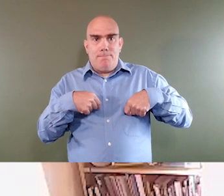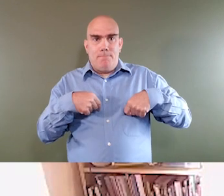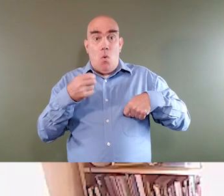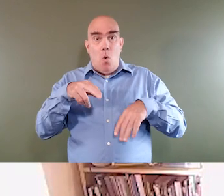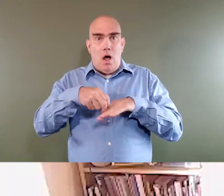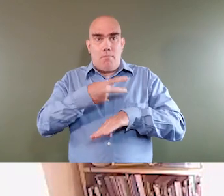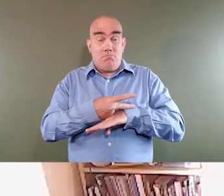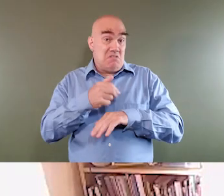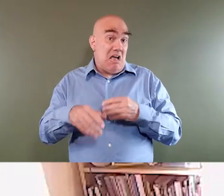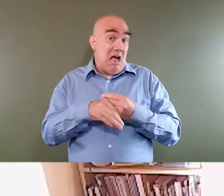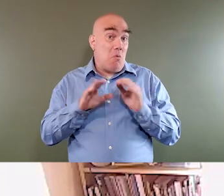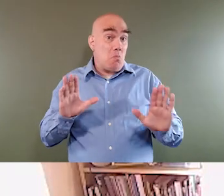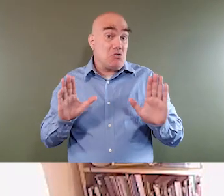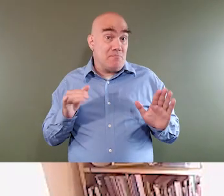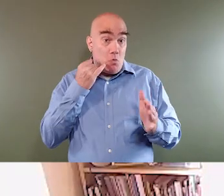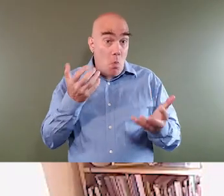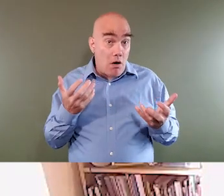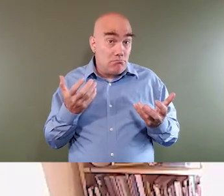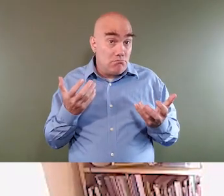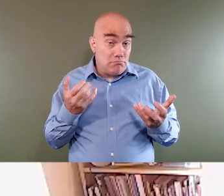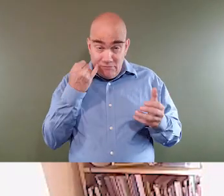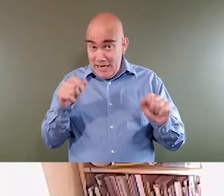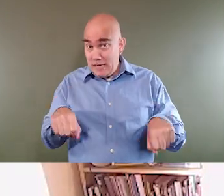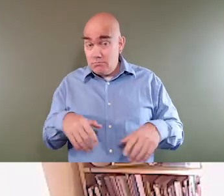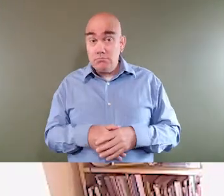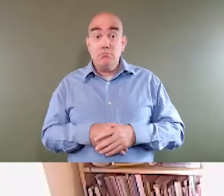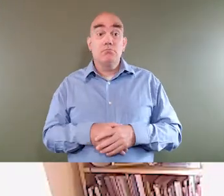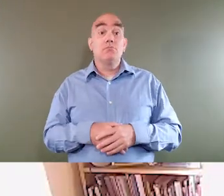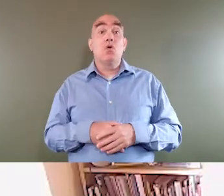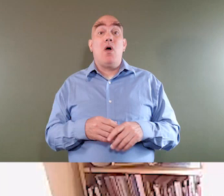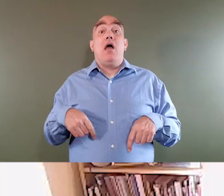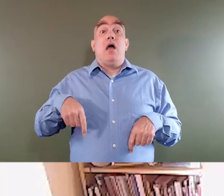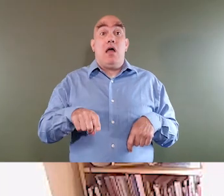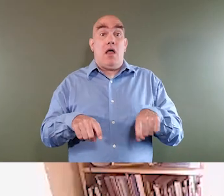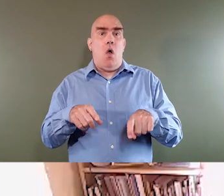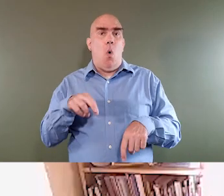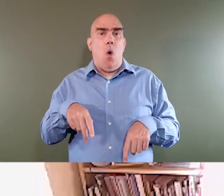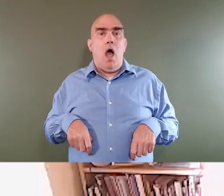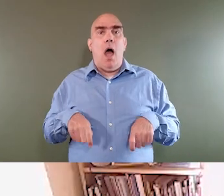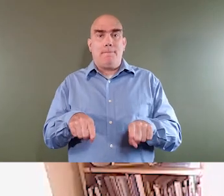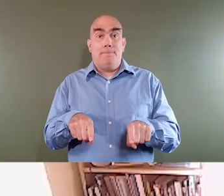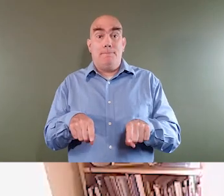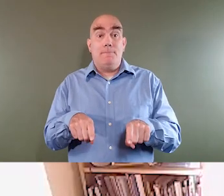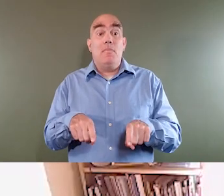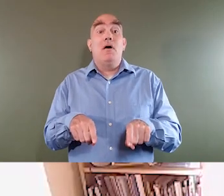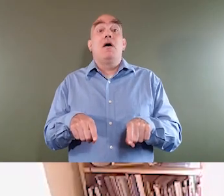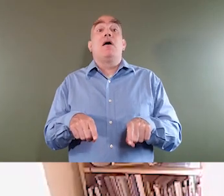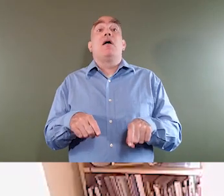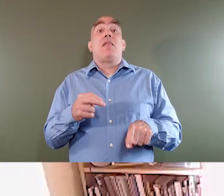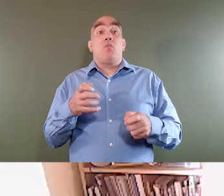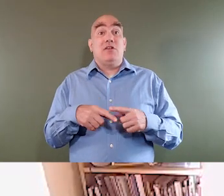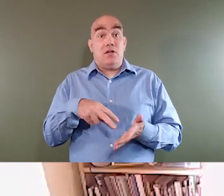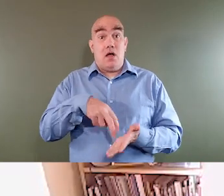push up here if you're able to. You'll step or hop the feet back in. And then if you want to add a